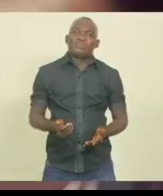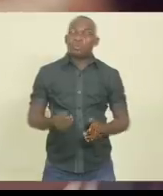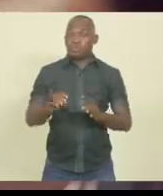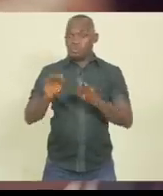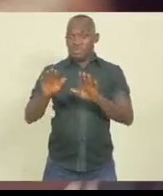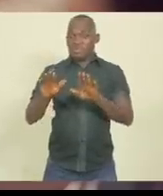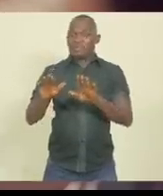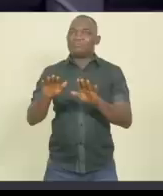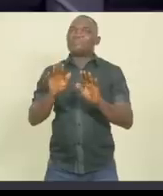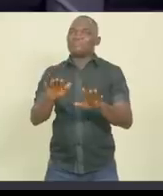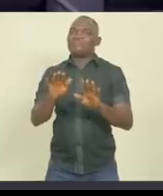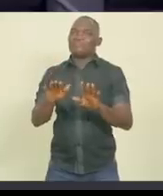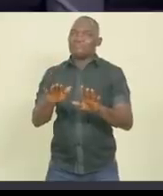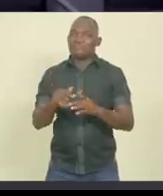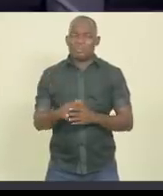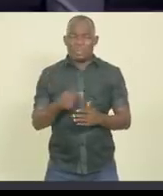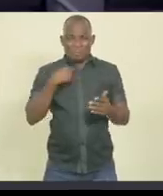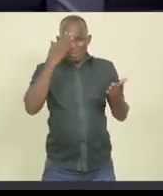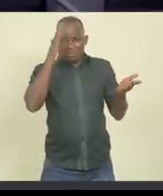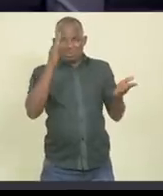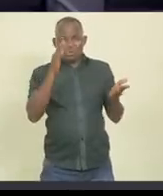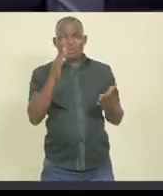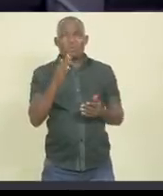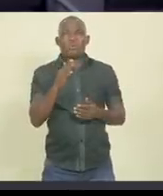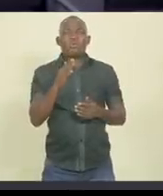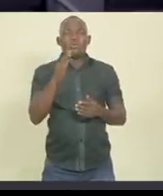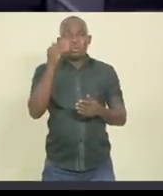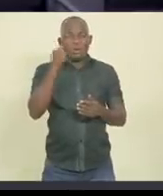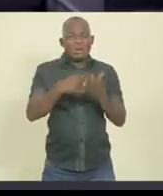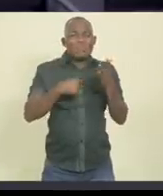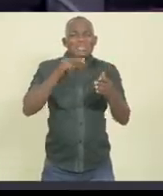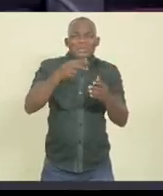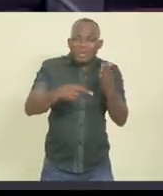this evening. I don't know if that's what I need right now.